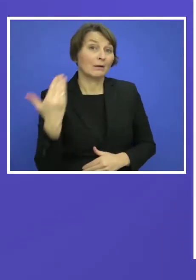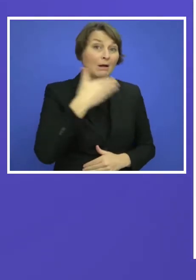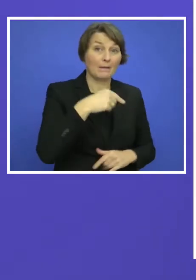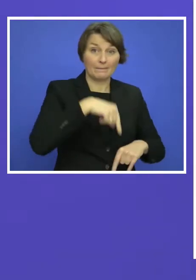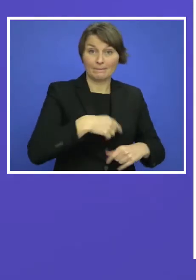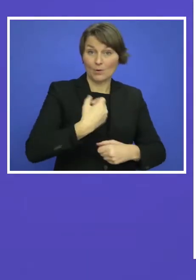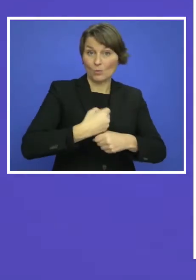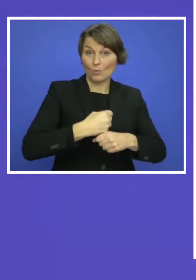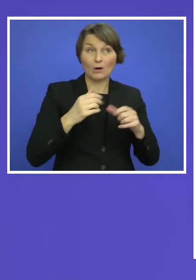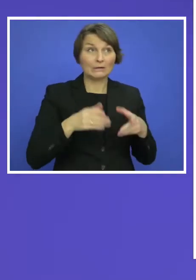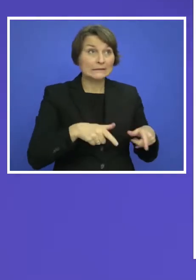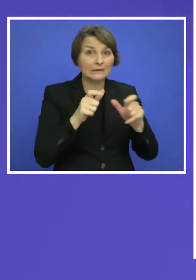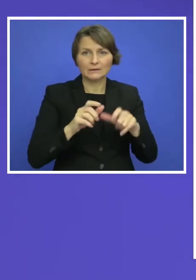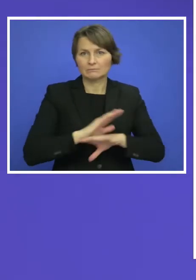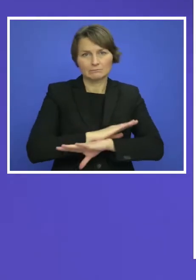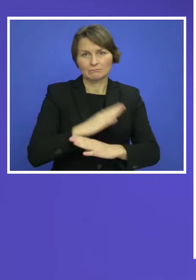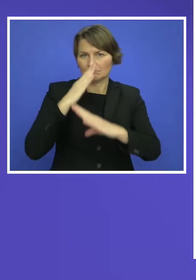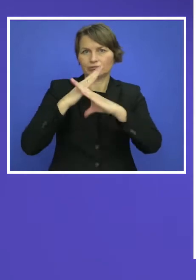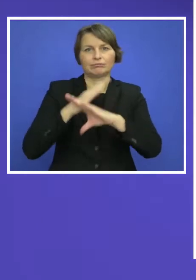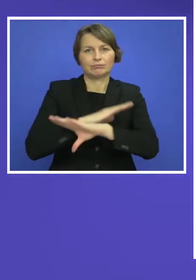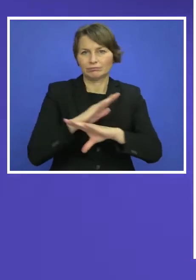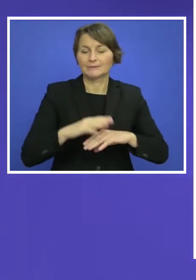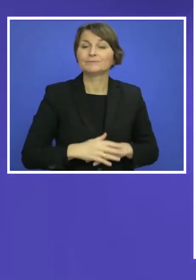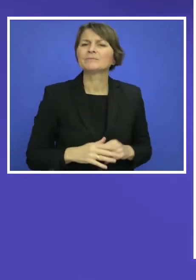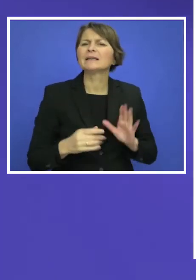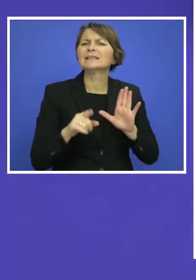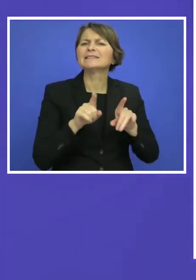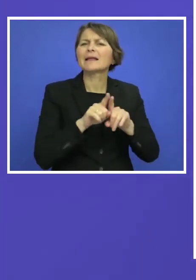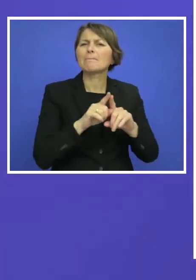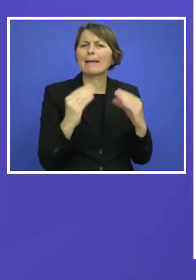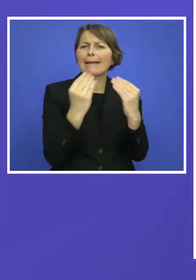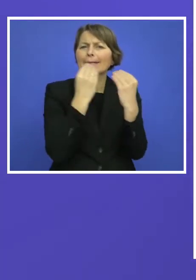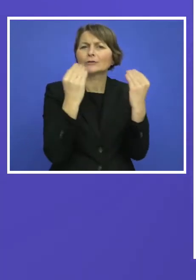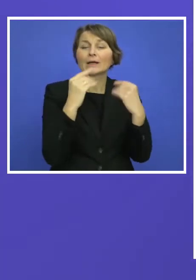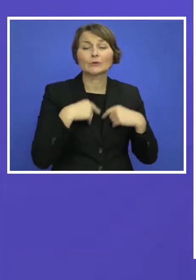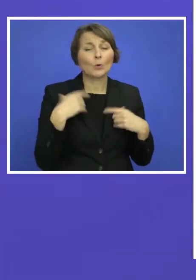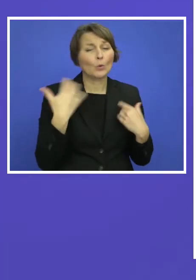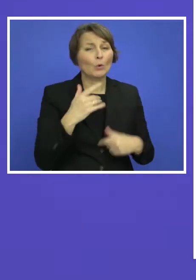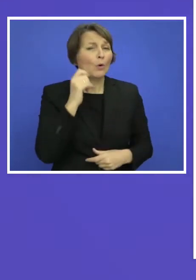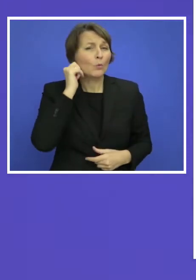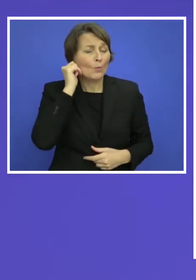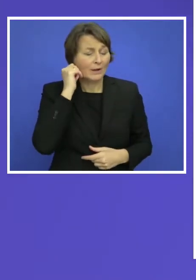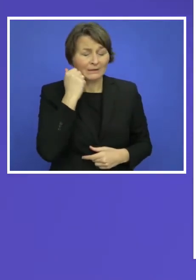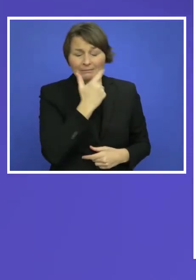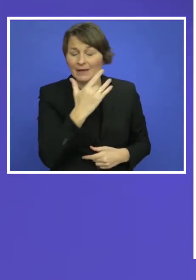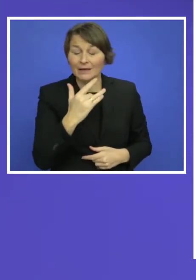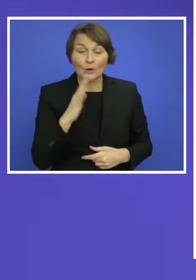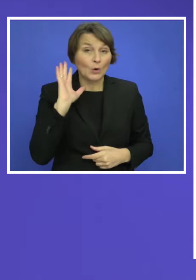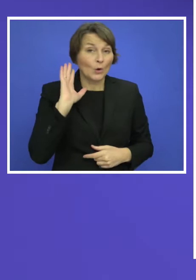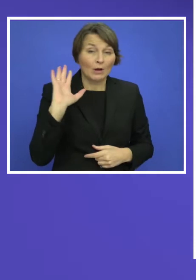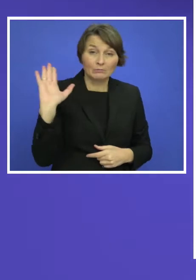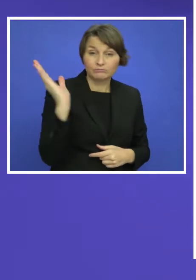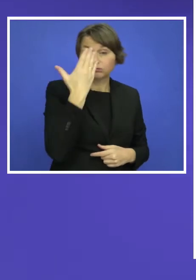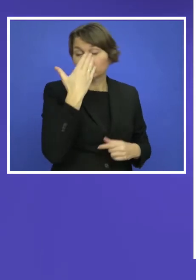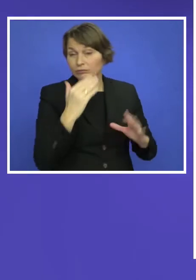job. And even from an educational perspective, women are faced with many challenges when they want to choose such